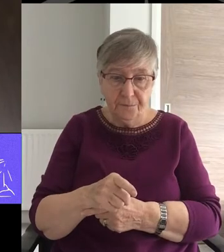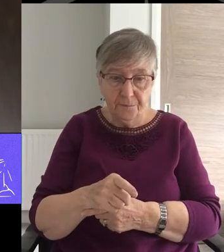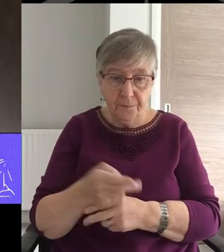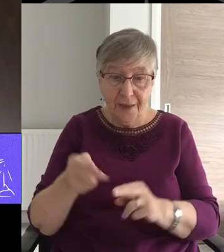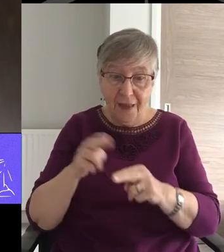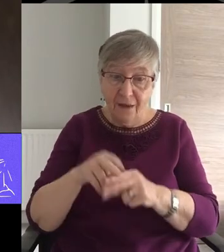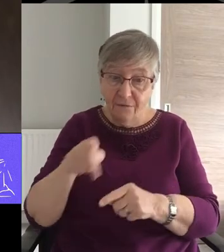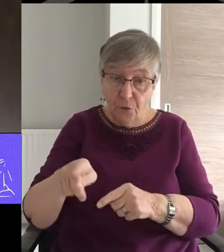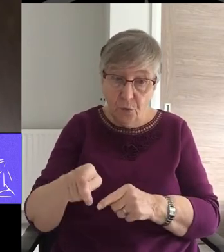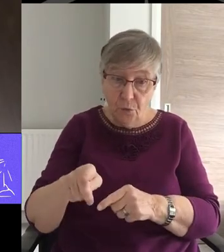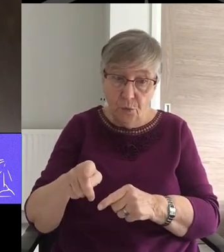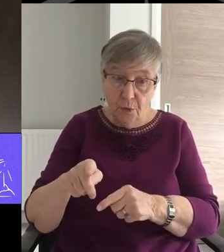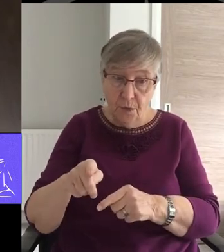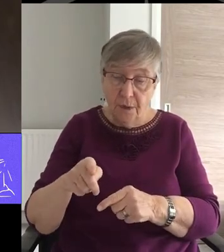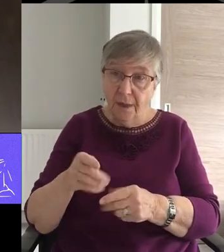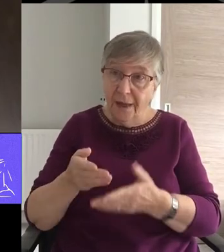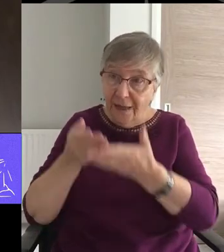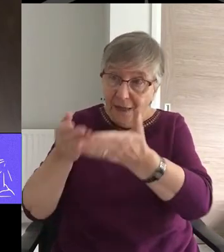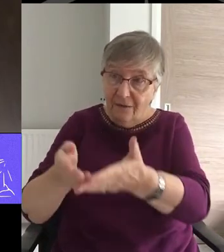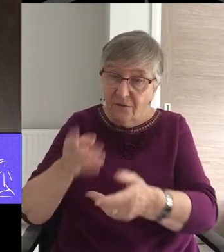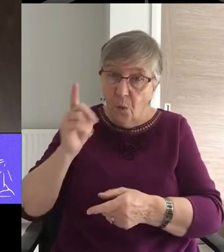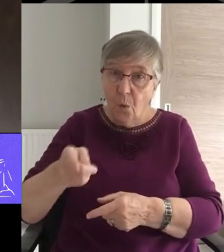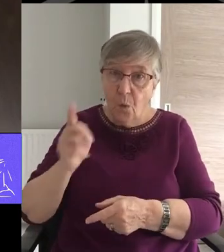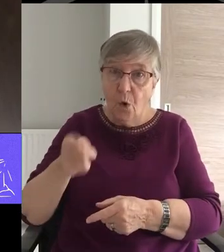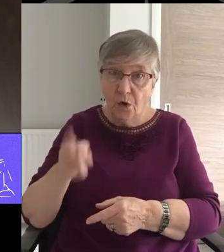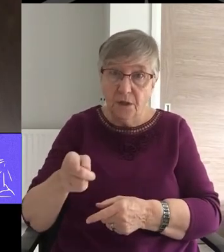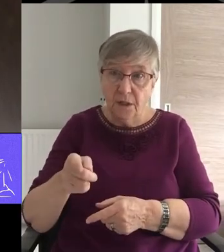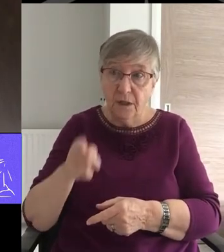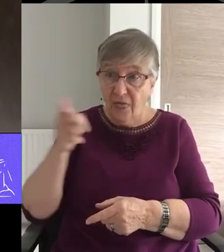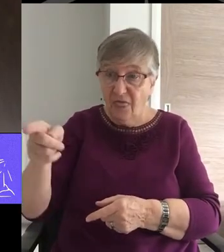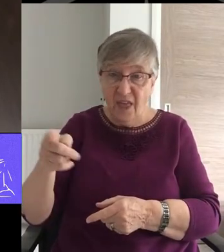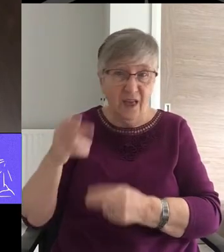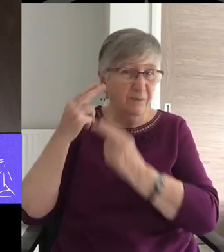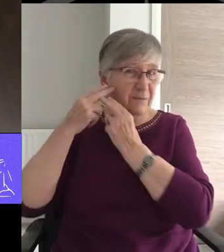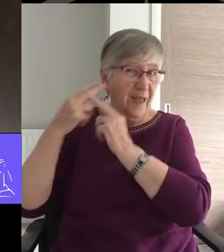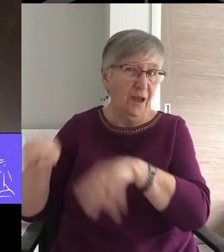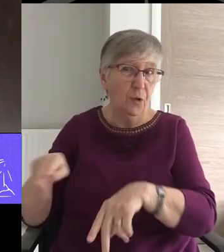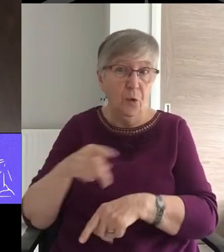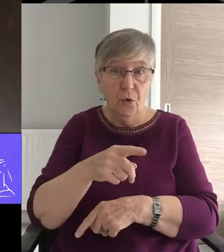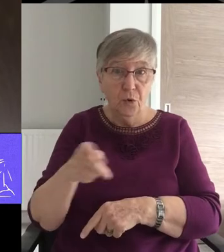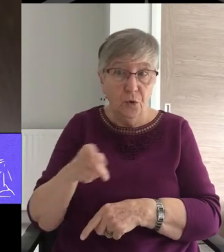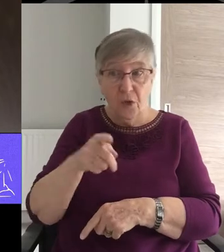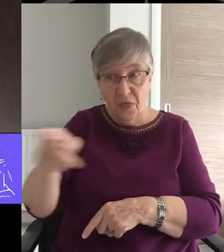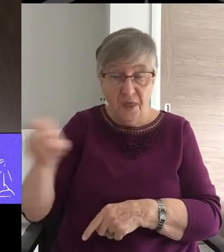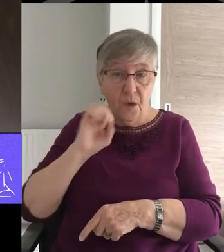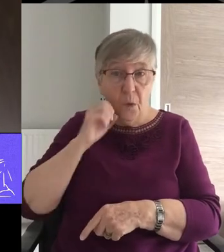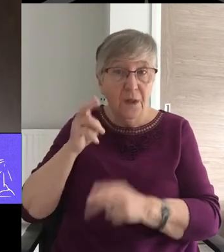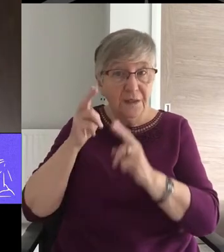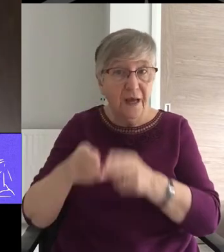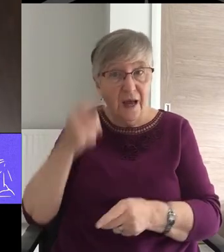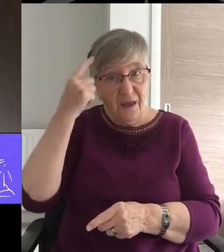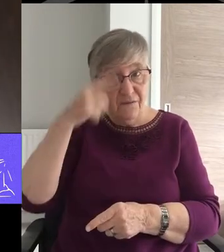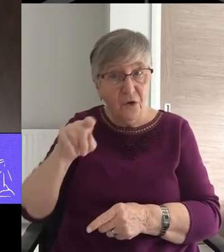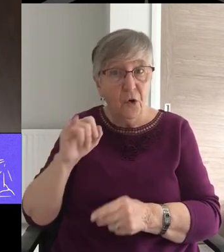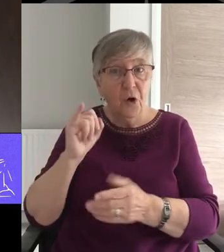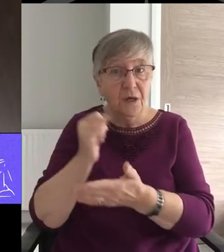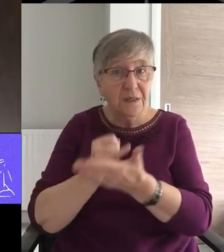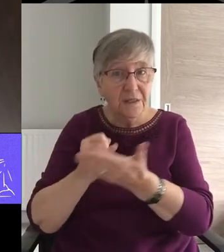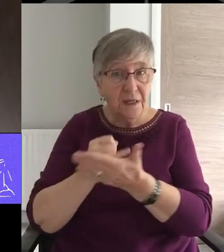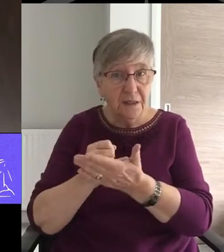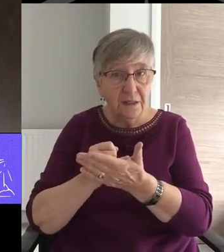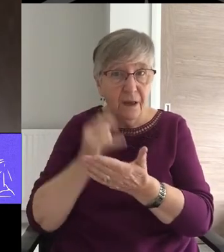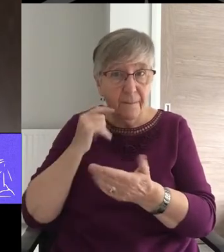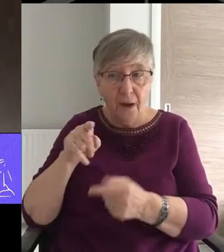But if you do warn the wicked person to turn from their ways, and they do not do so, they will die for their sin, though you